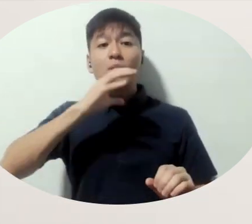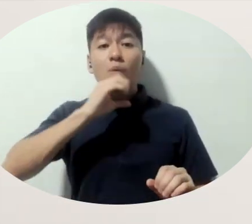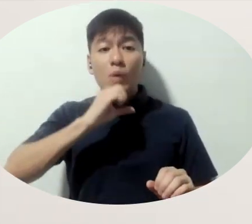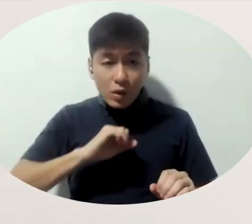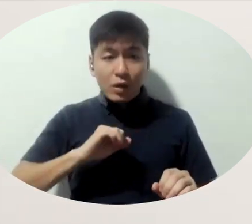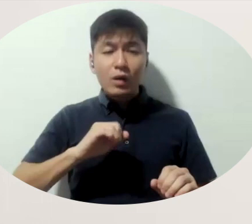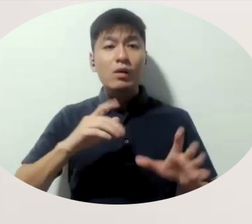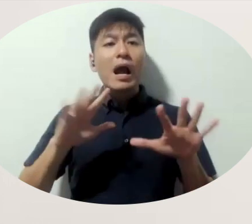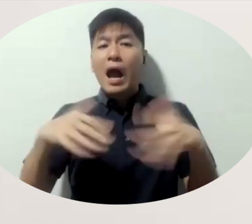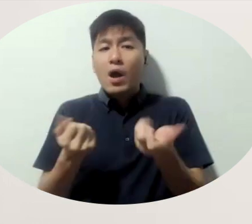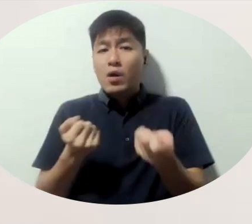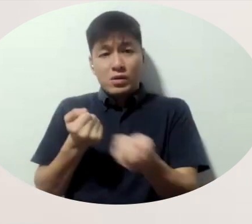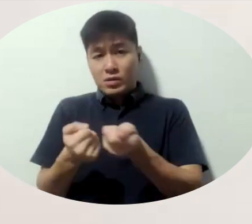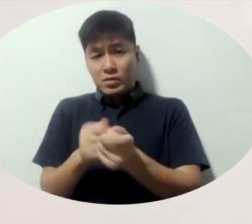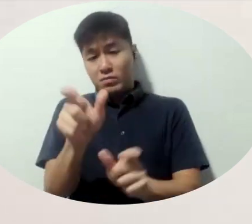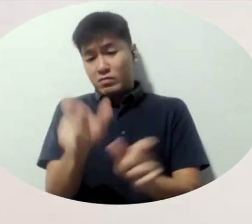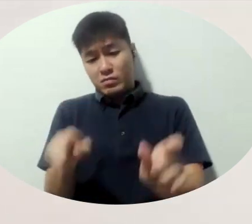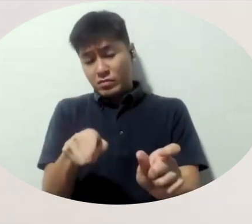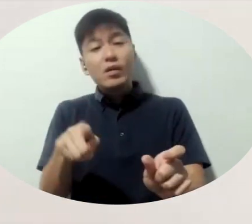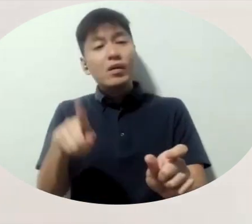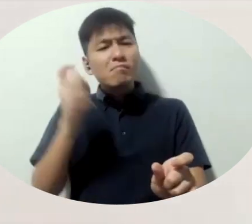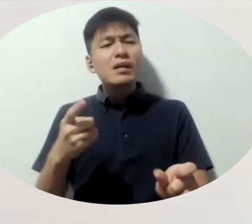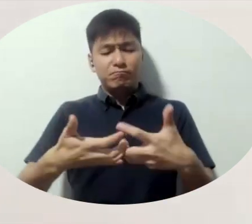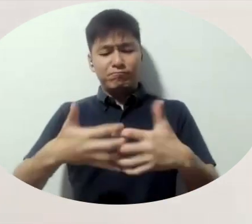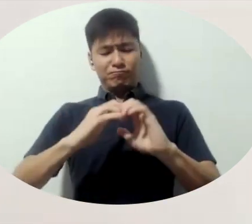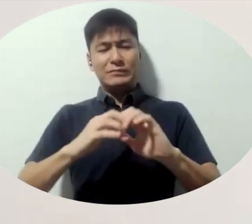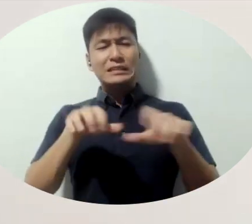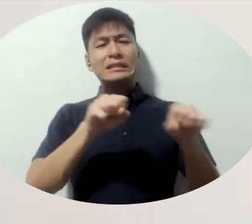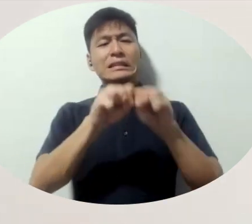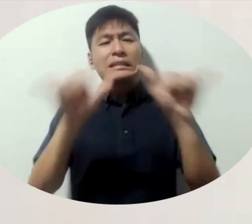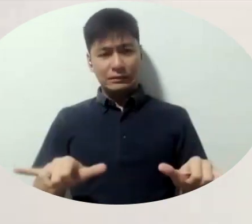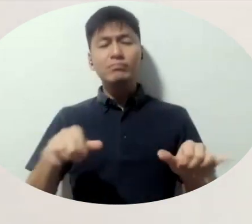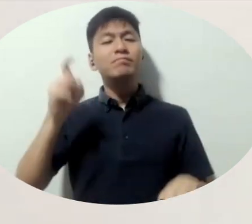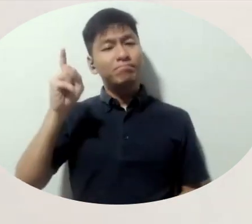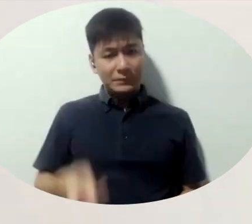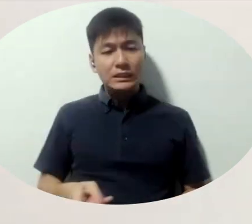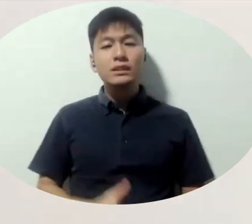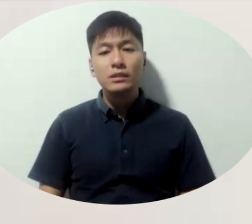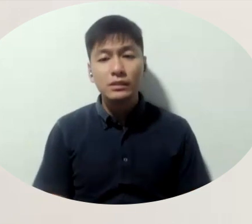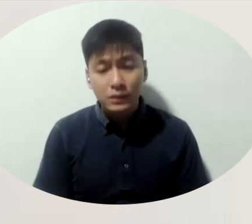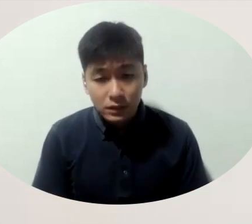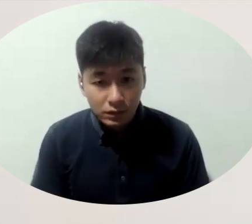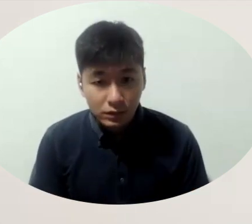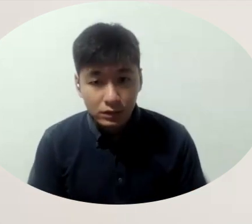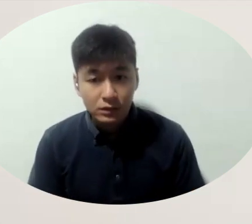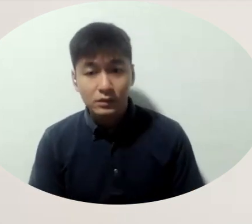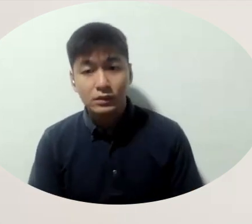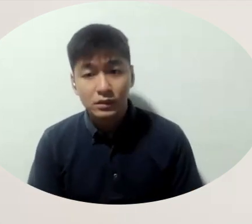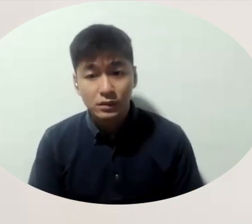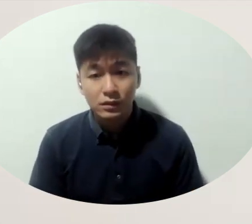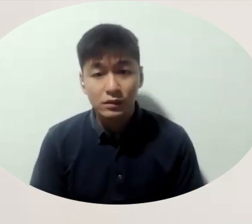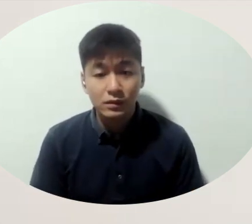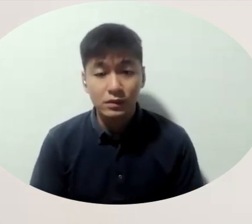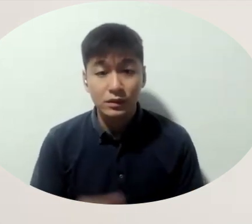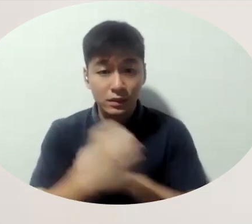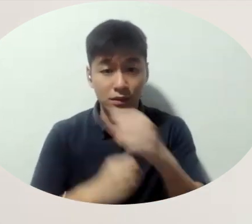the numbers. In 2019, it was estimated that the cost of dementia care was at